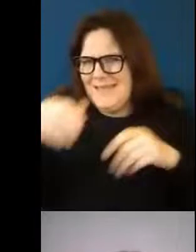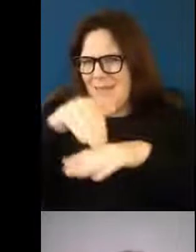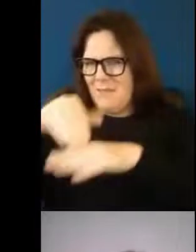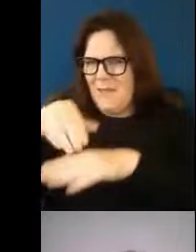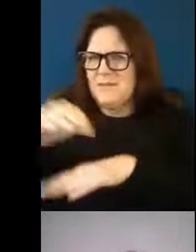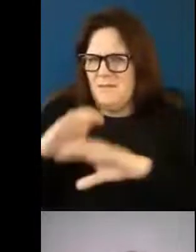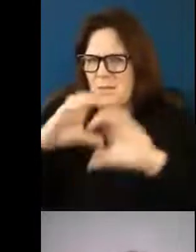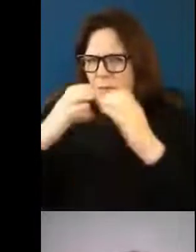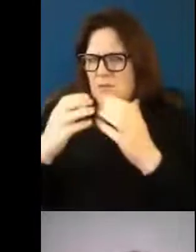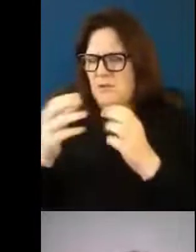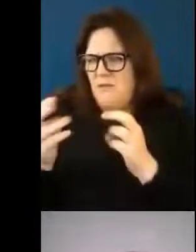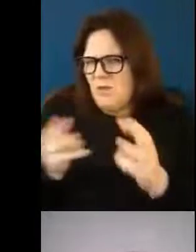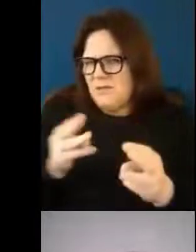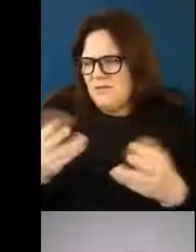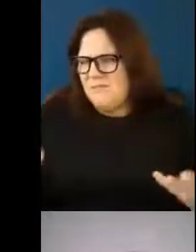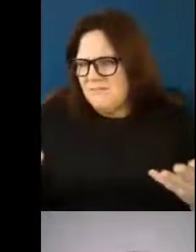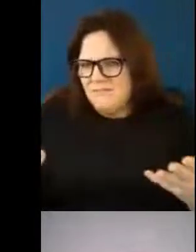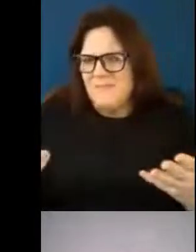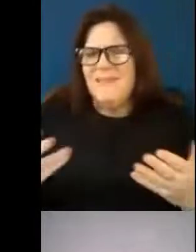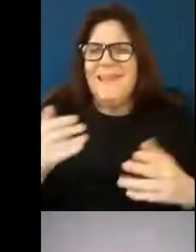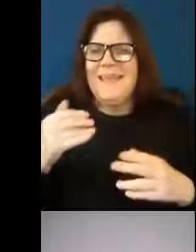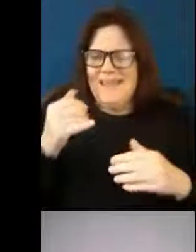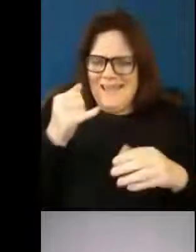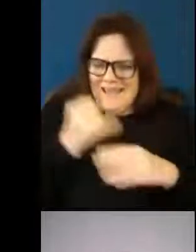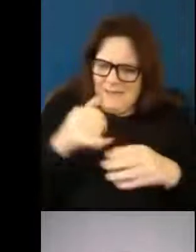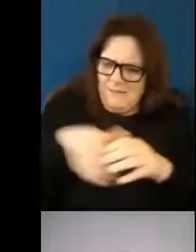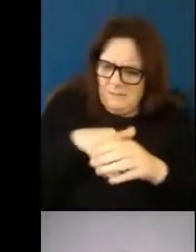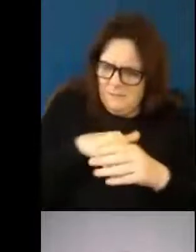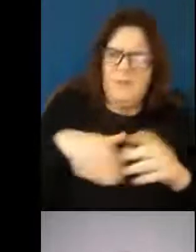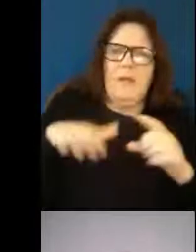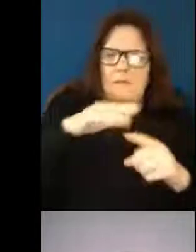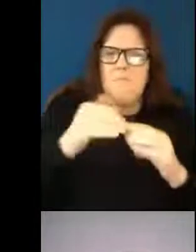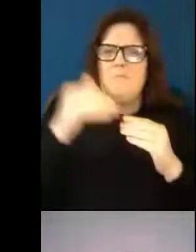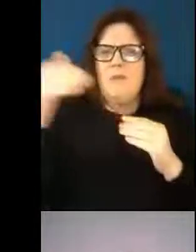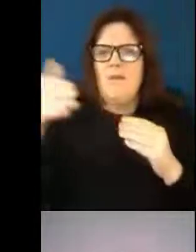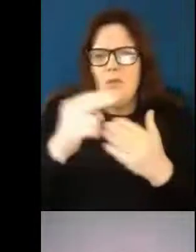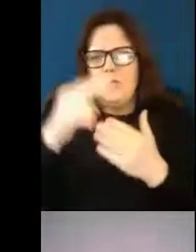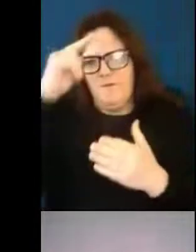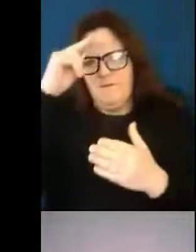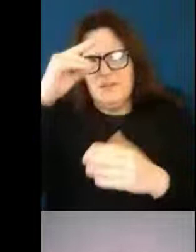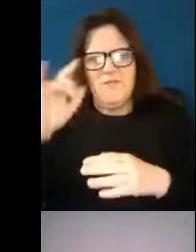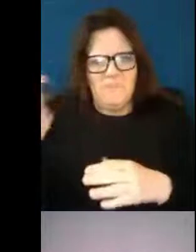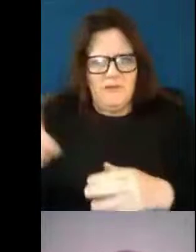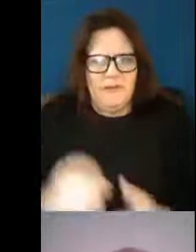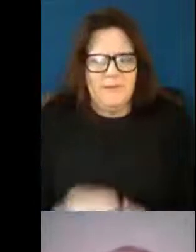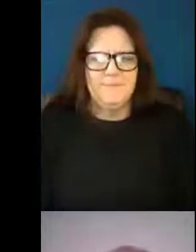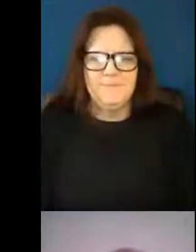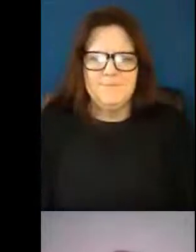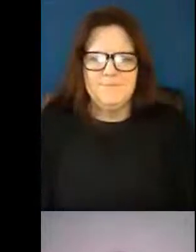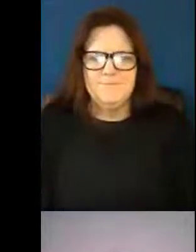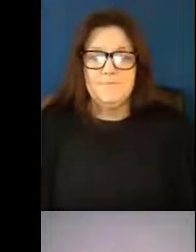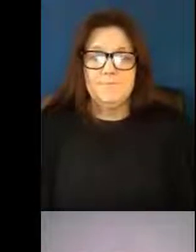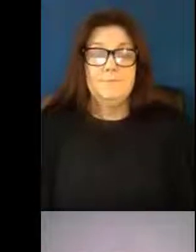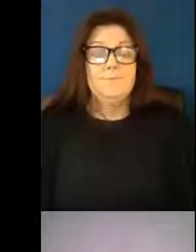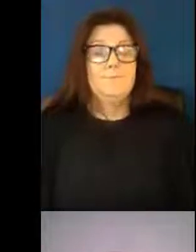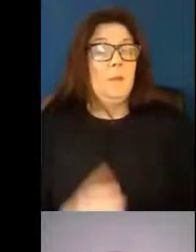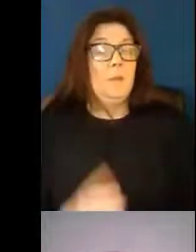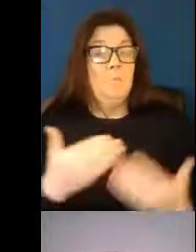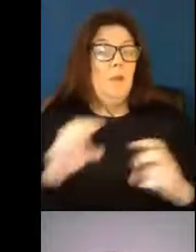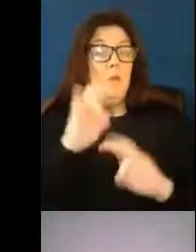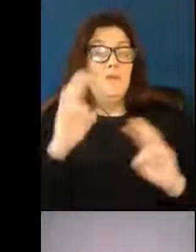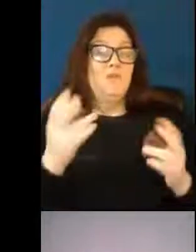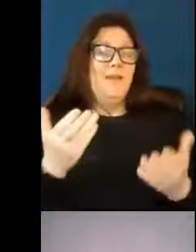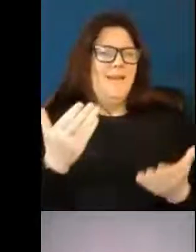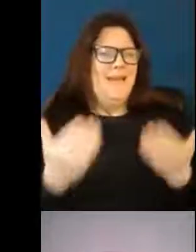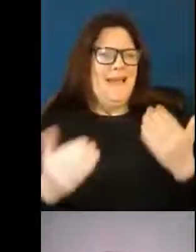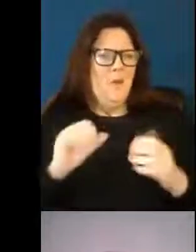of practice within and beyond the University of Limerick. So the major questions I would ask is,